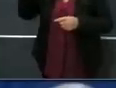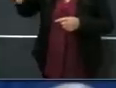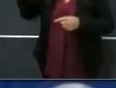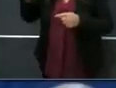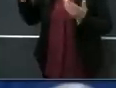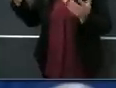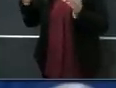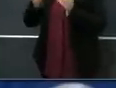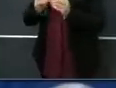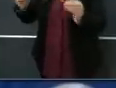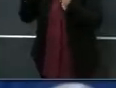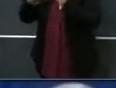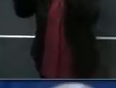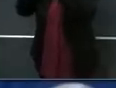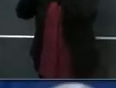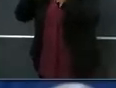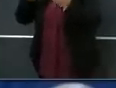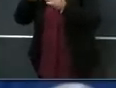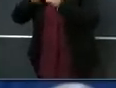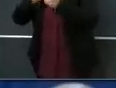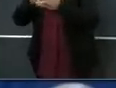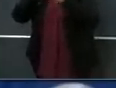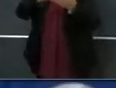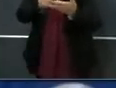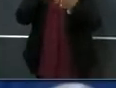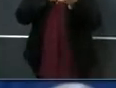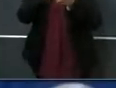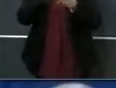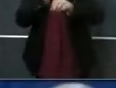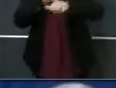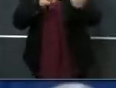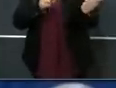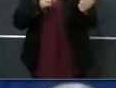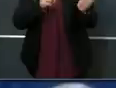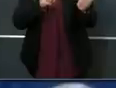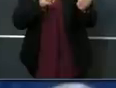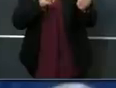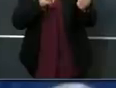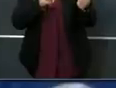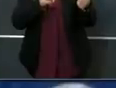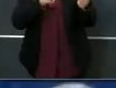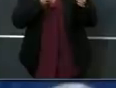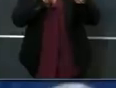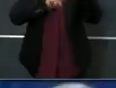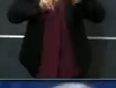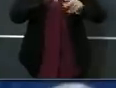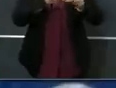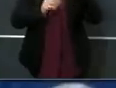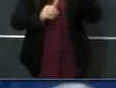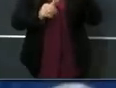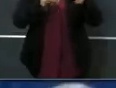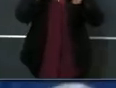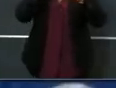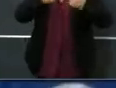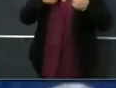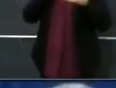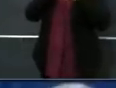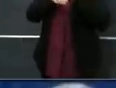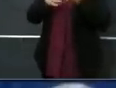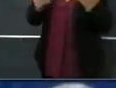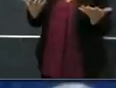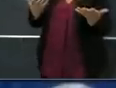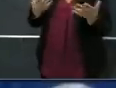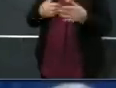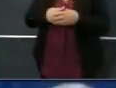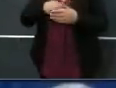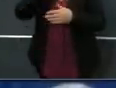needs of millions of Californians that simply don't have access. Jen has been working the phones. She's